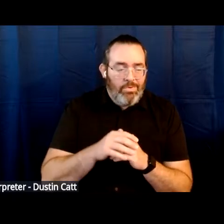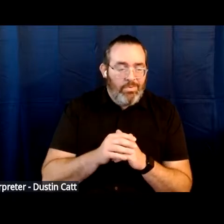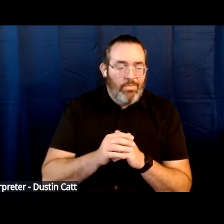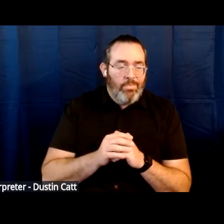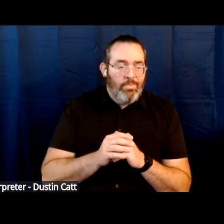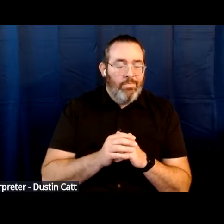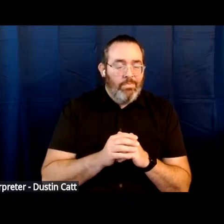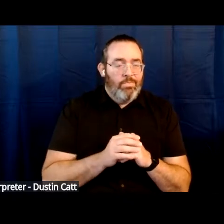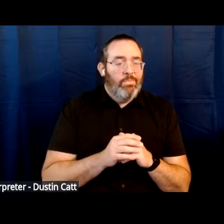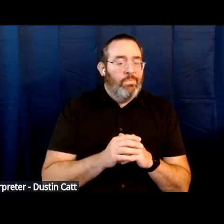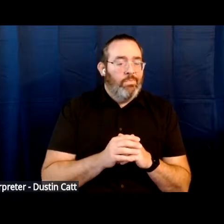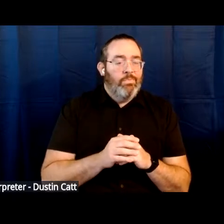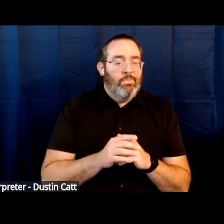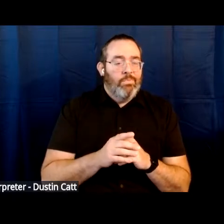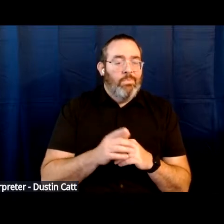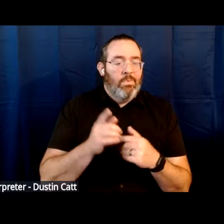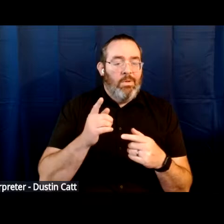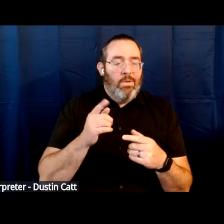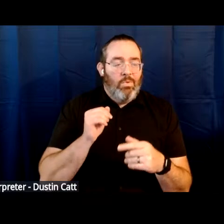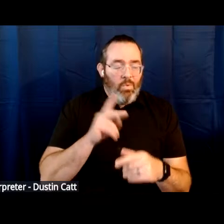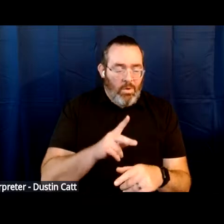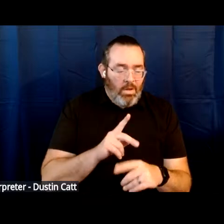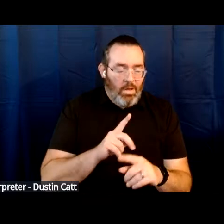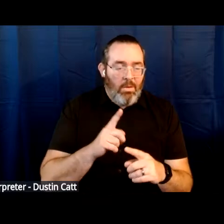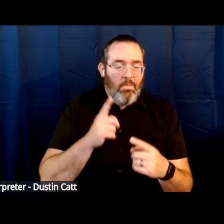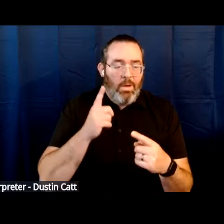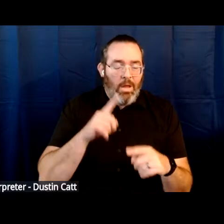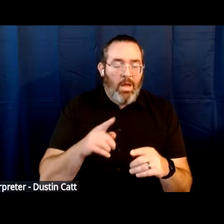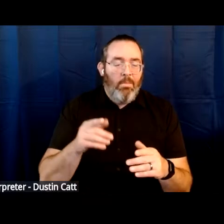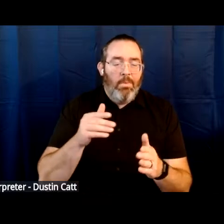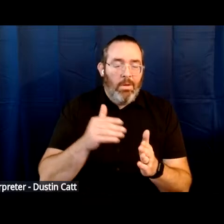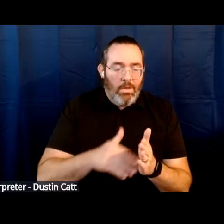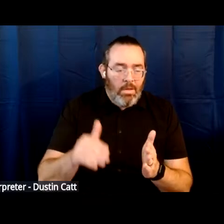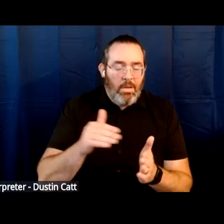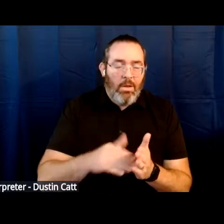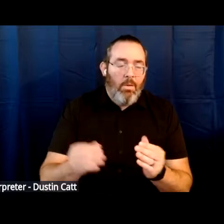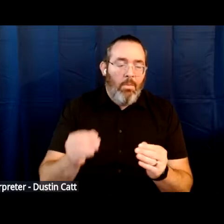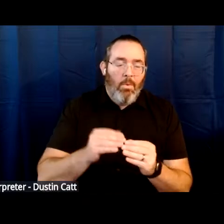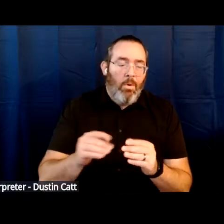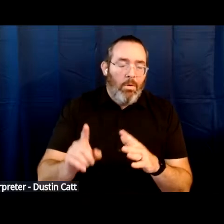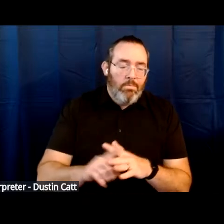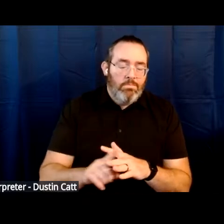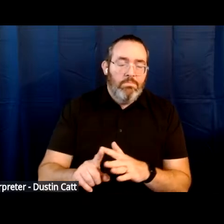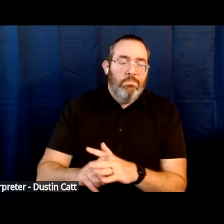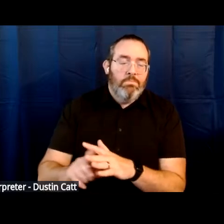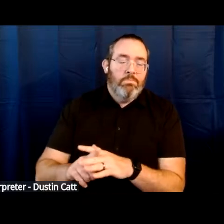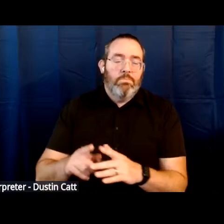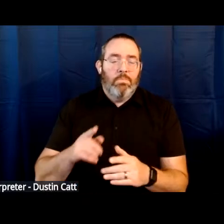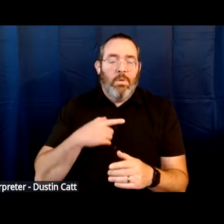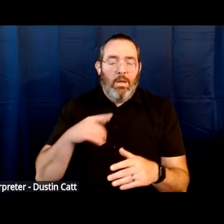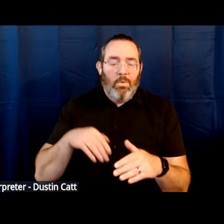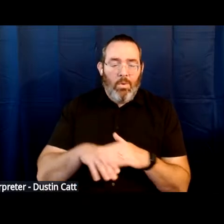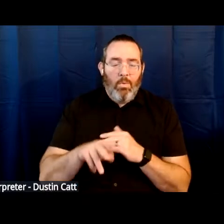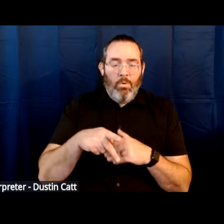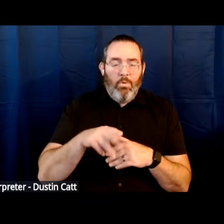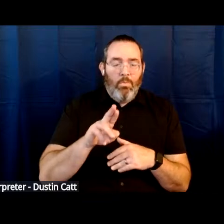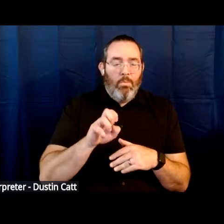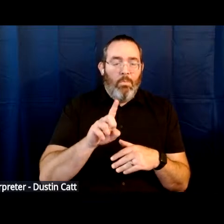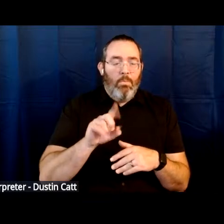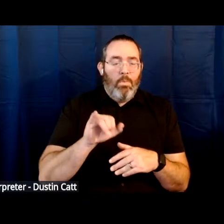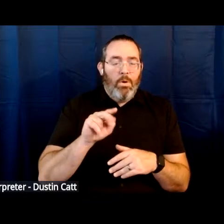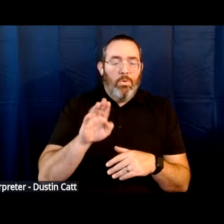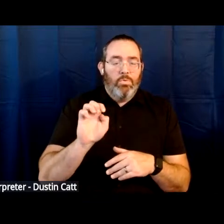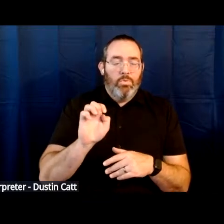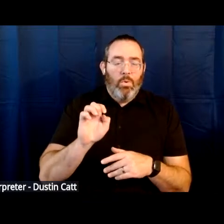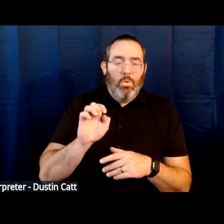then it kept happening. So I had to start going into the prednisone cycle. And prednisone is the greatest